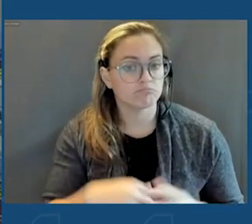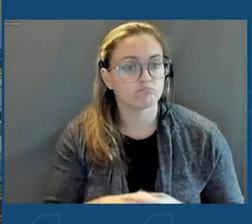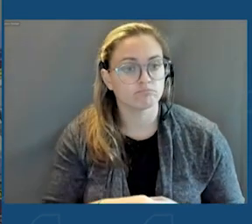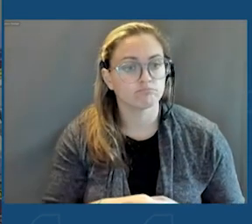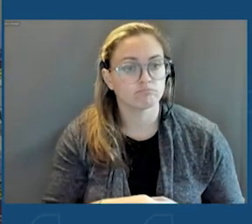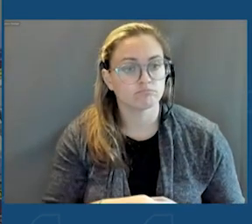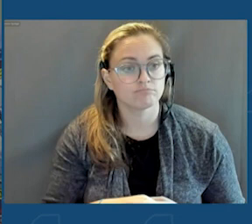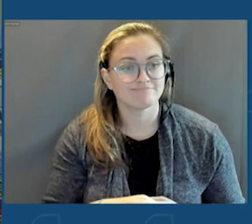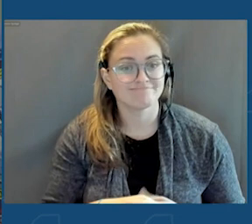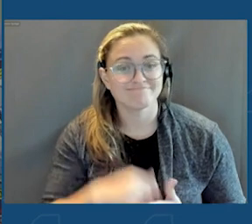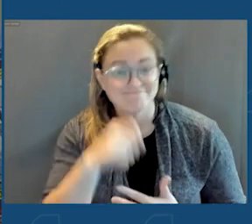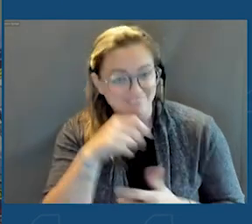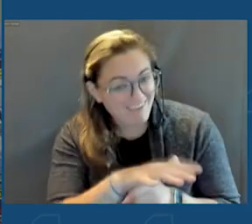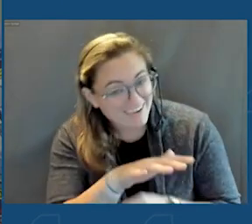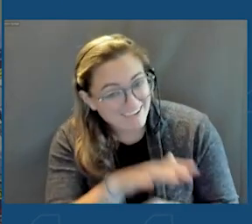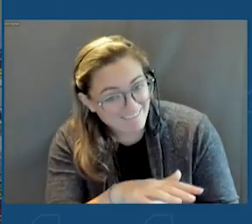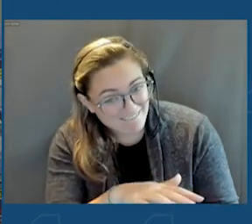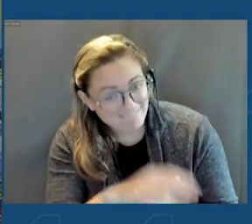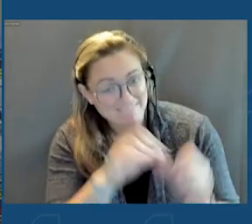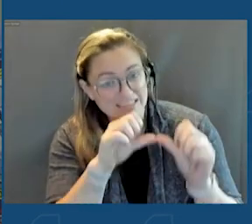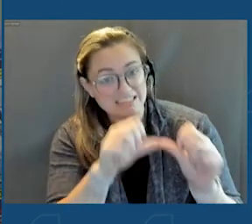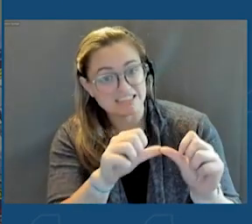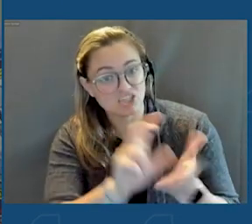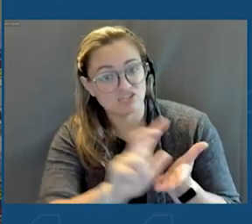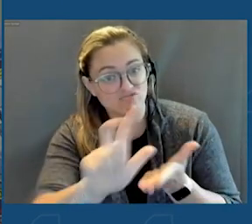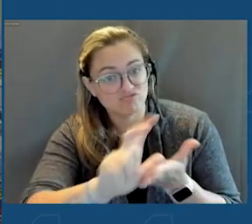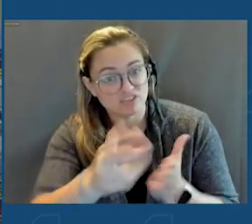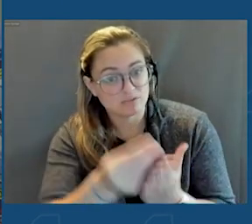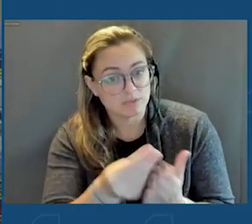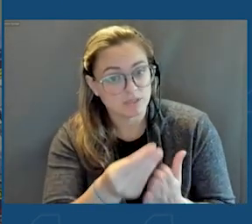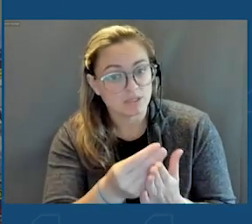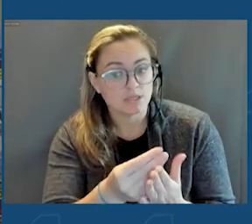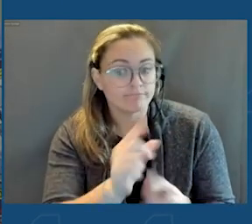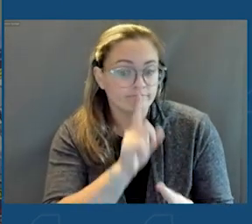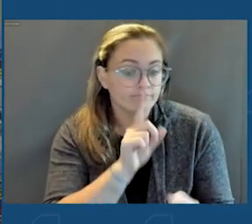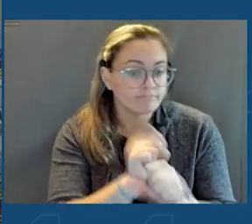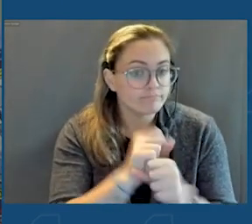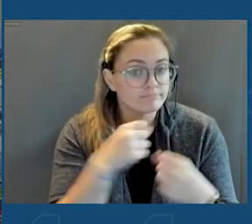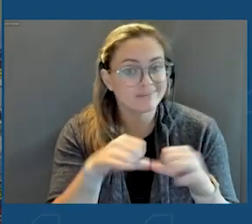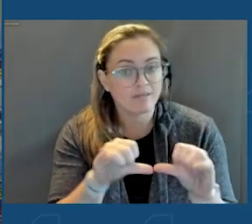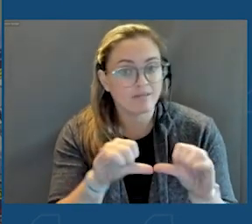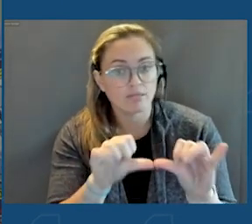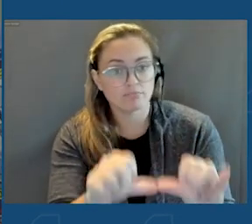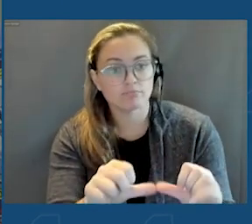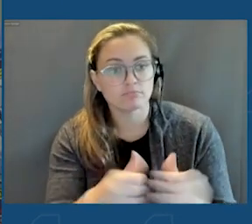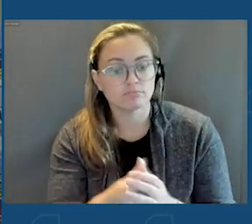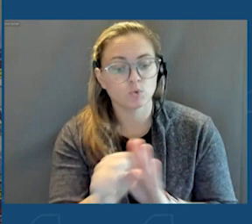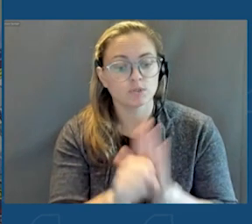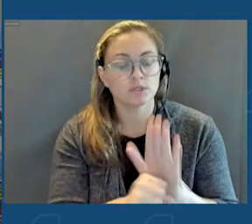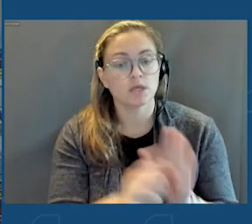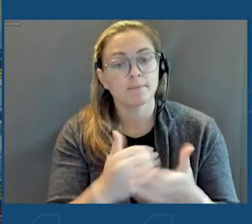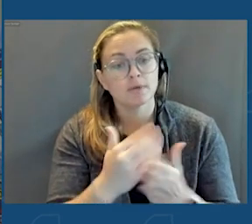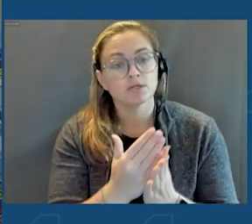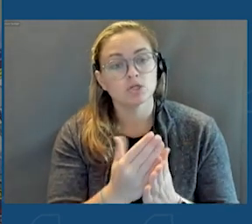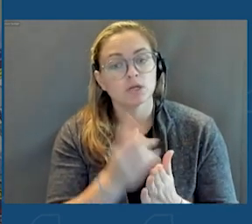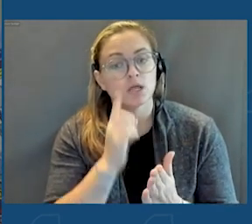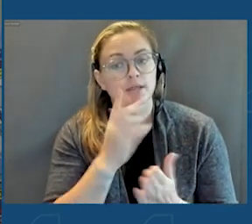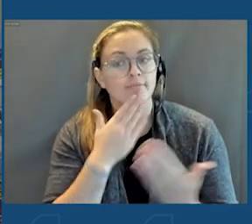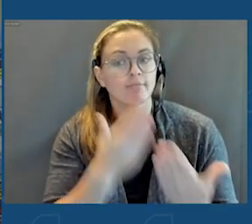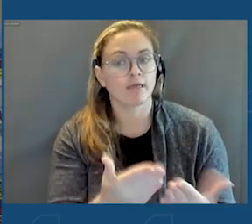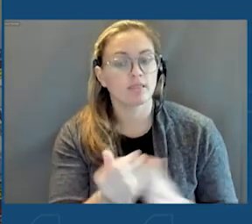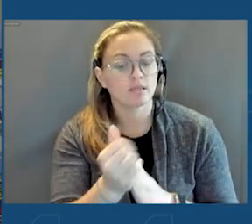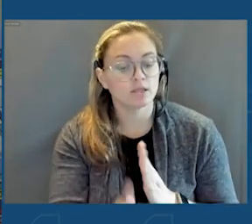It's not enough. We have to keep up the investments, keep up the commitment, and that is why our state budget, and I thank the leaders of the legislature